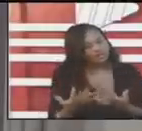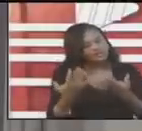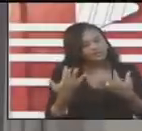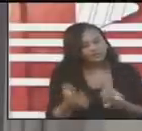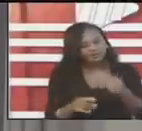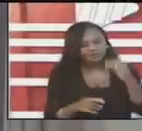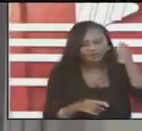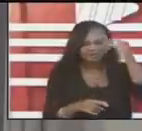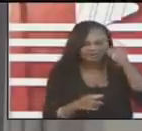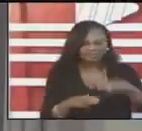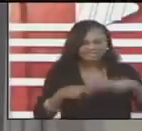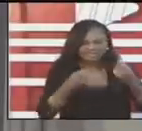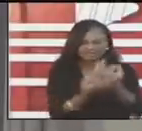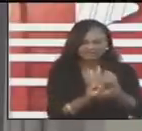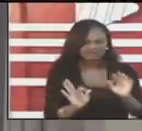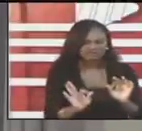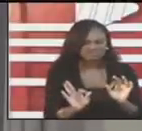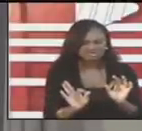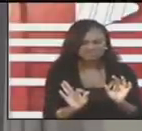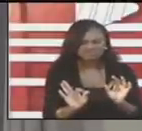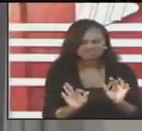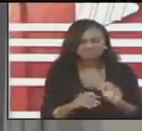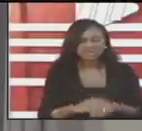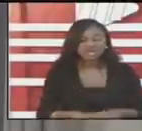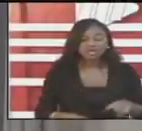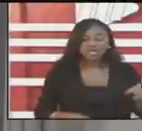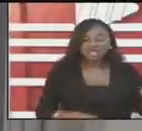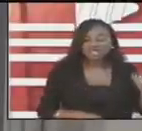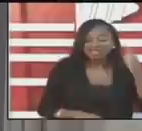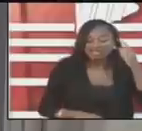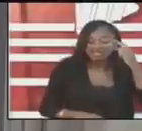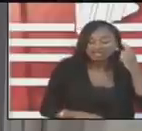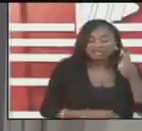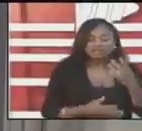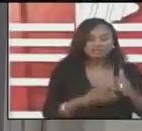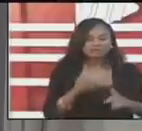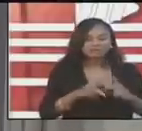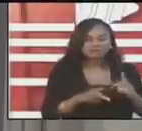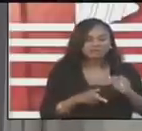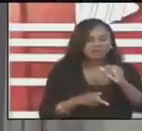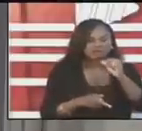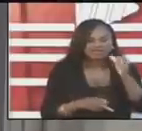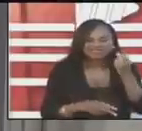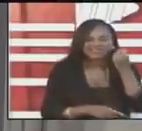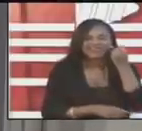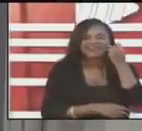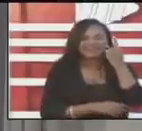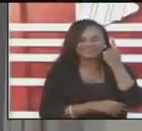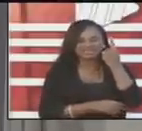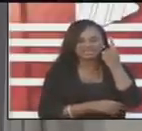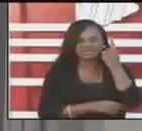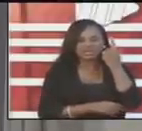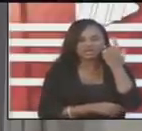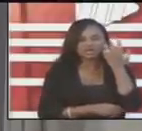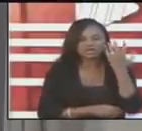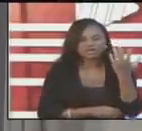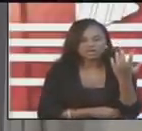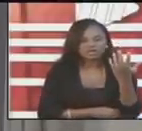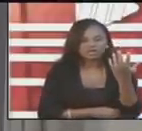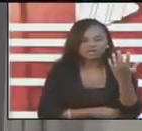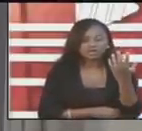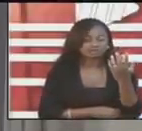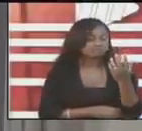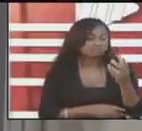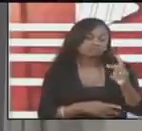I think people are just not getting the message. One, there's a level of complacency